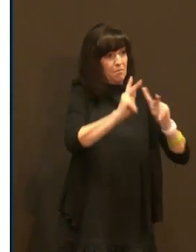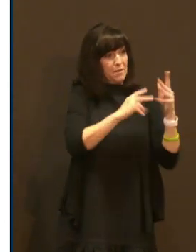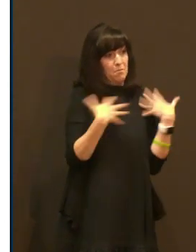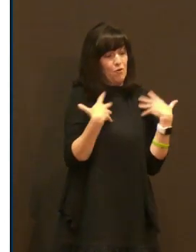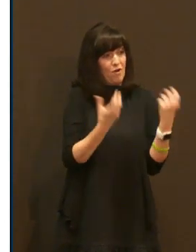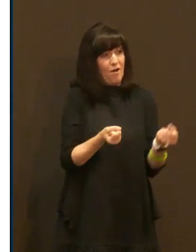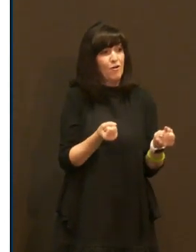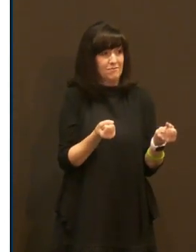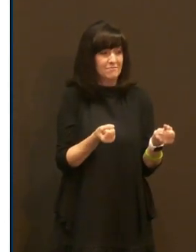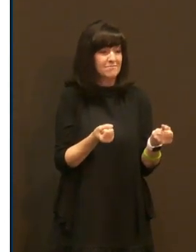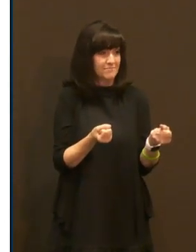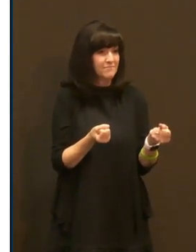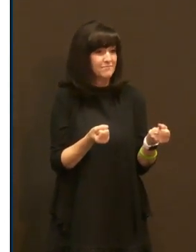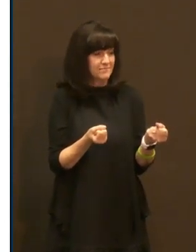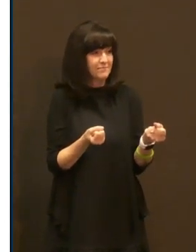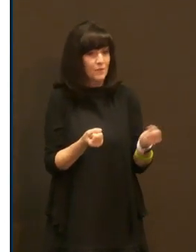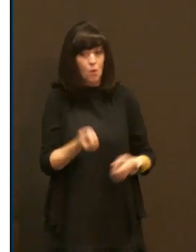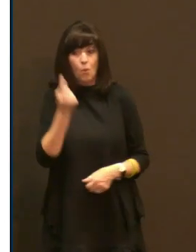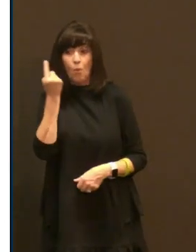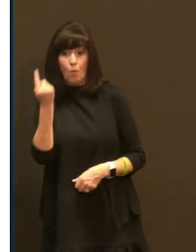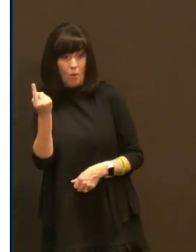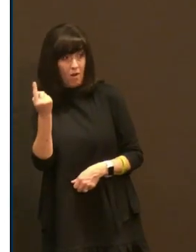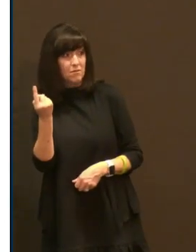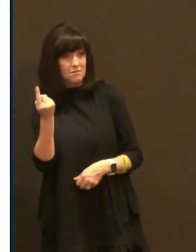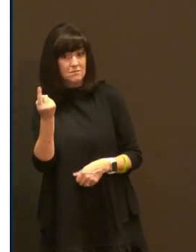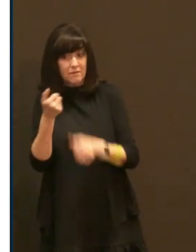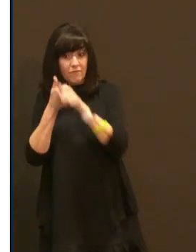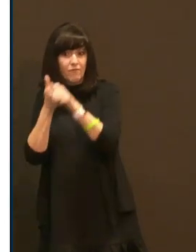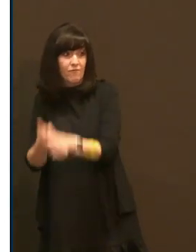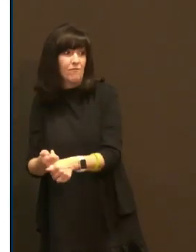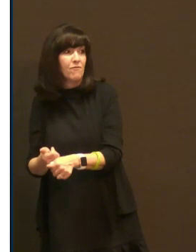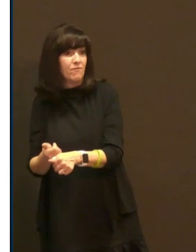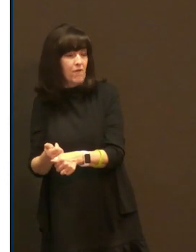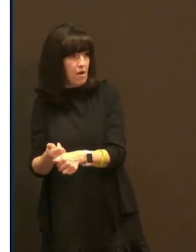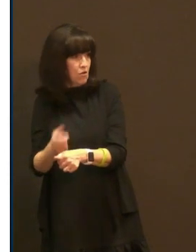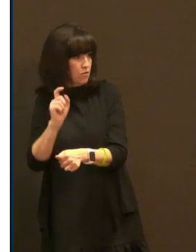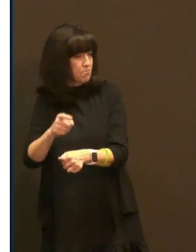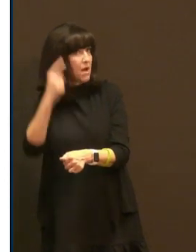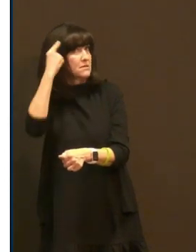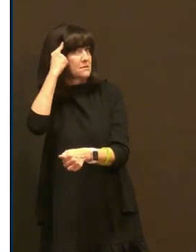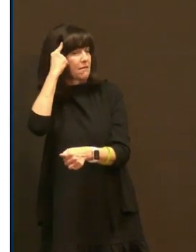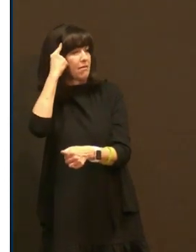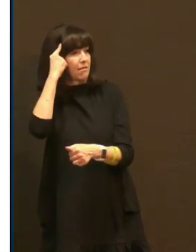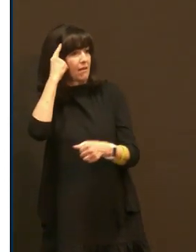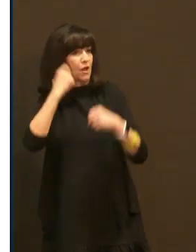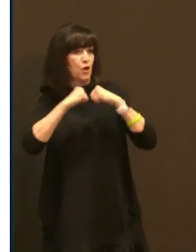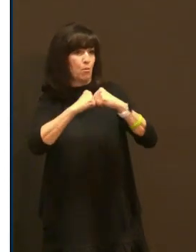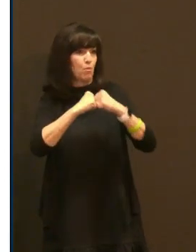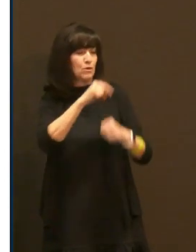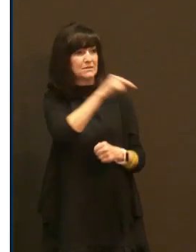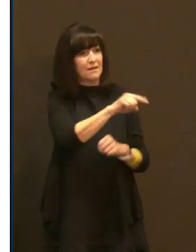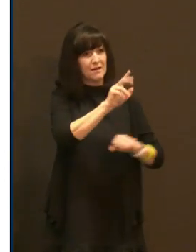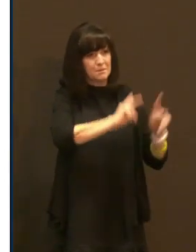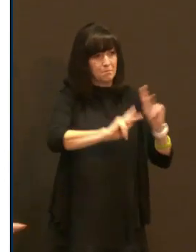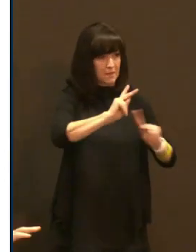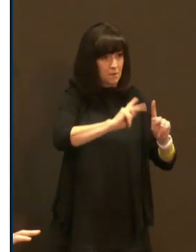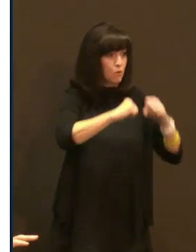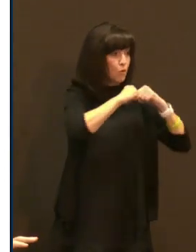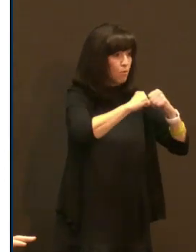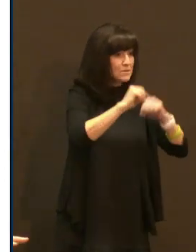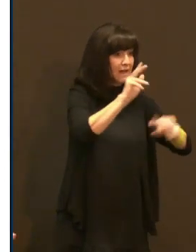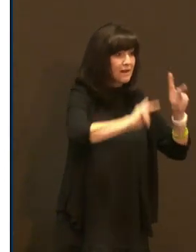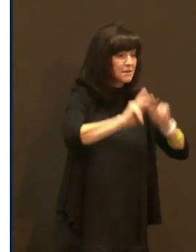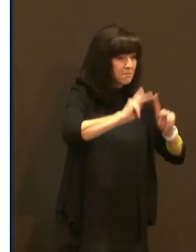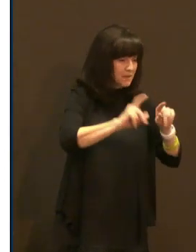you can't have one without the other, and you have to find a way to balance the two. We're not ignoring